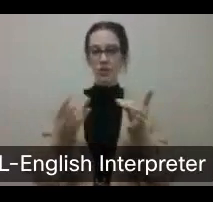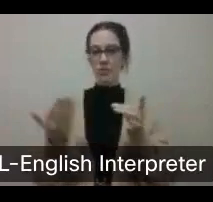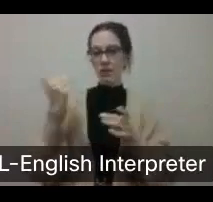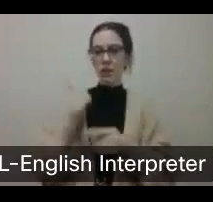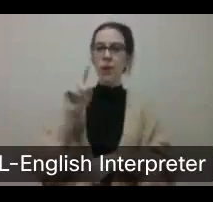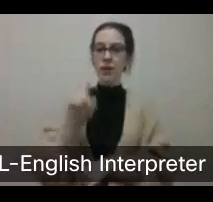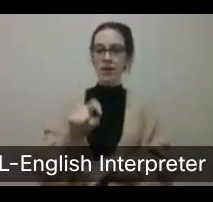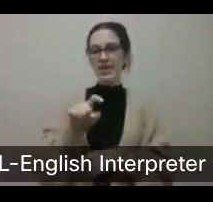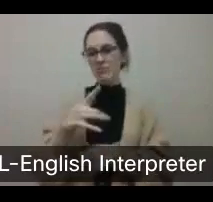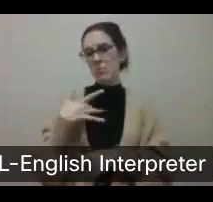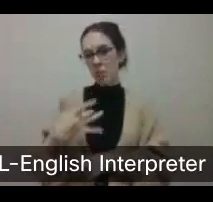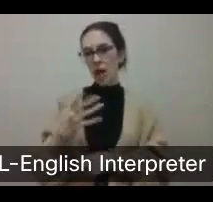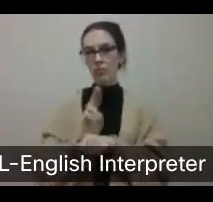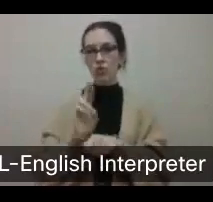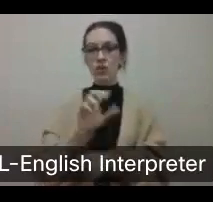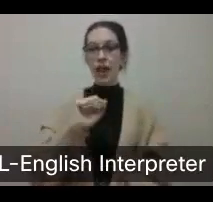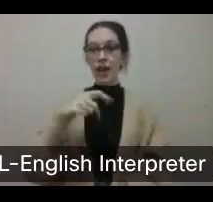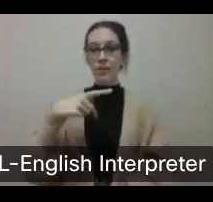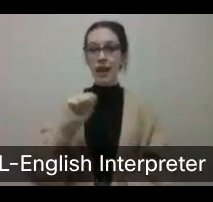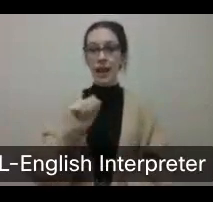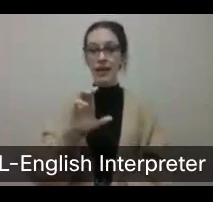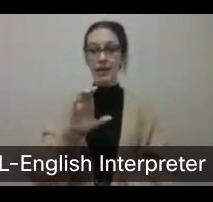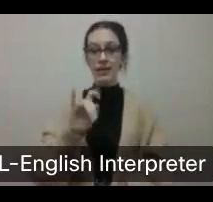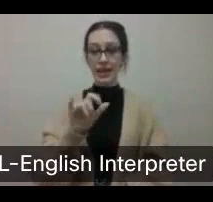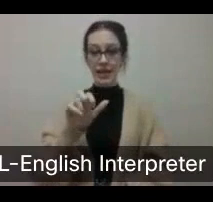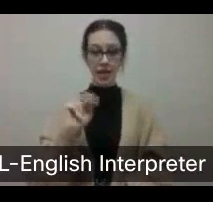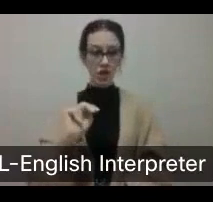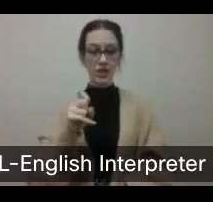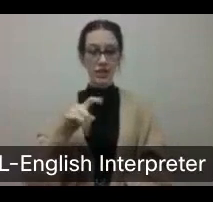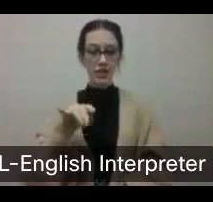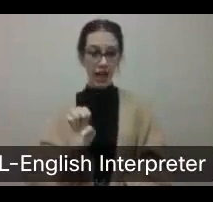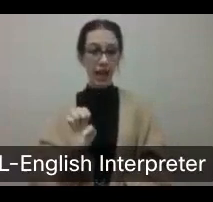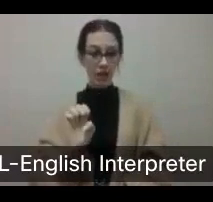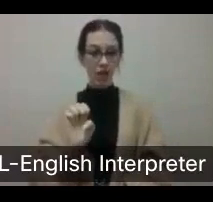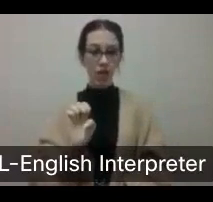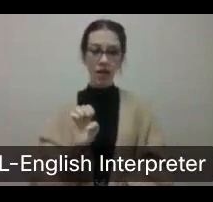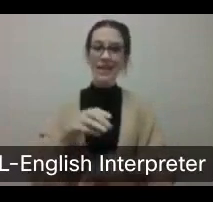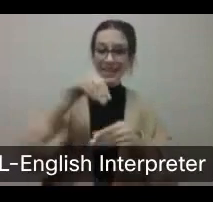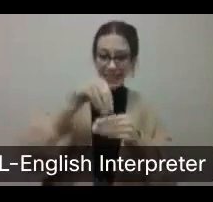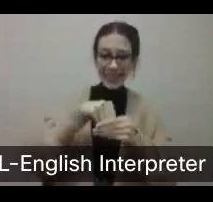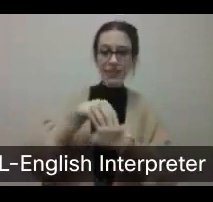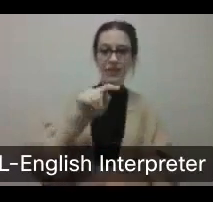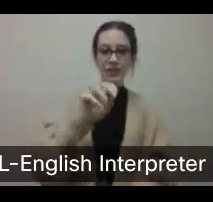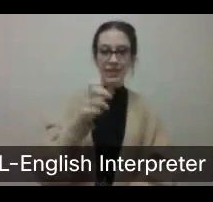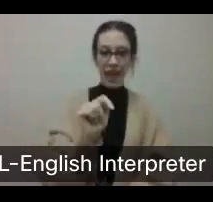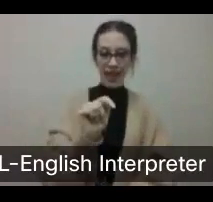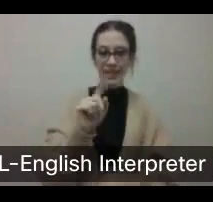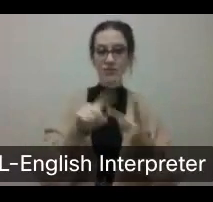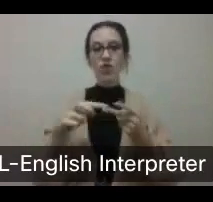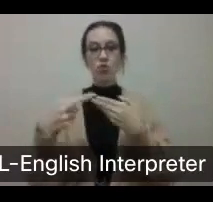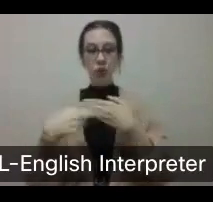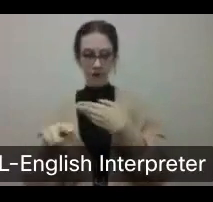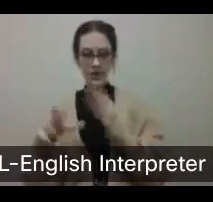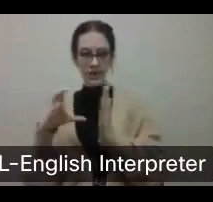citation and a reference entry. And of course, you can get more information on that next week. If we do not